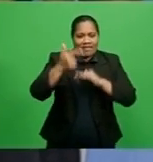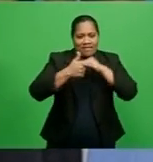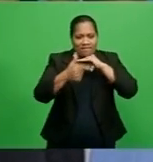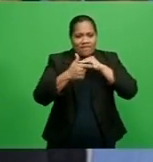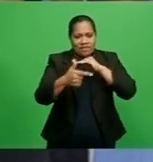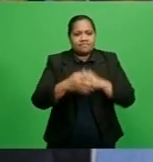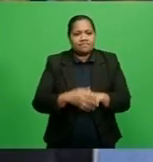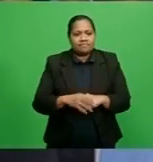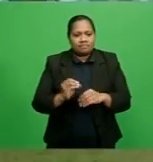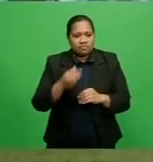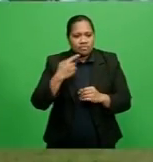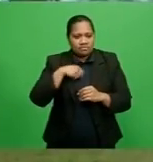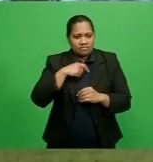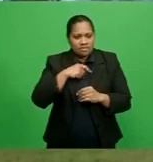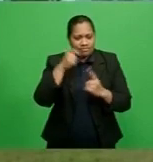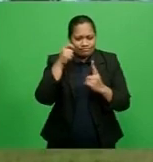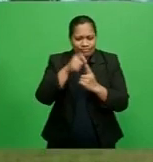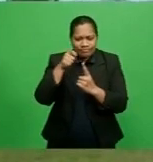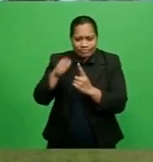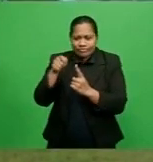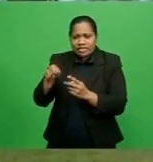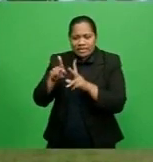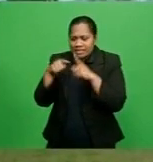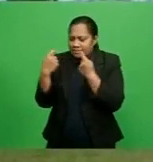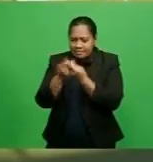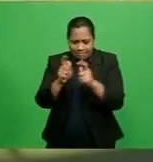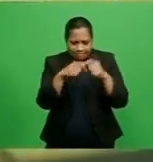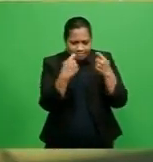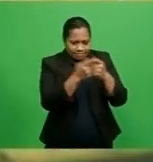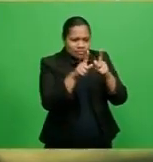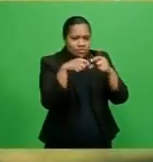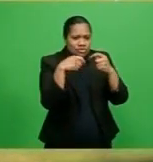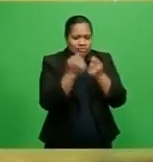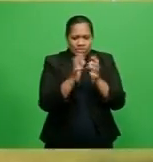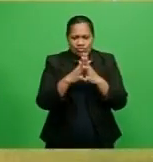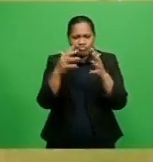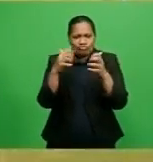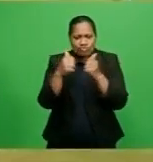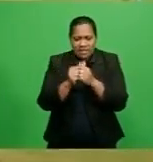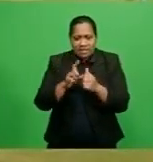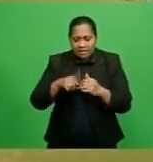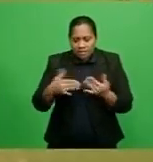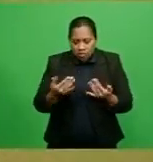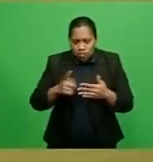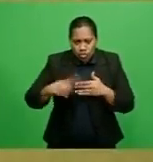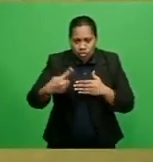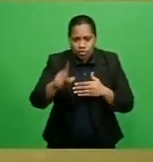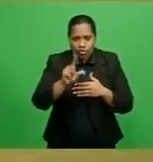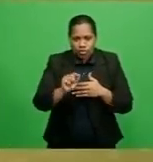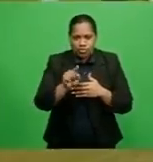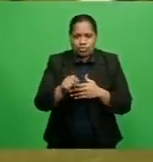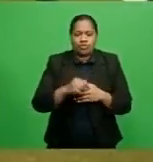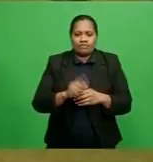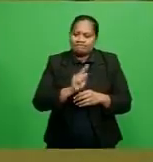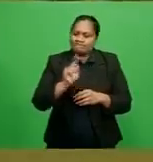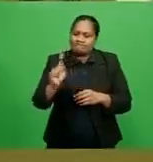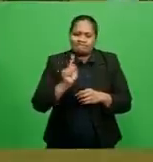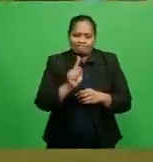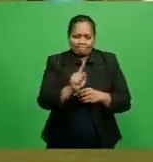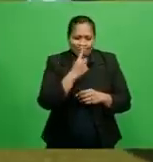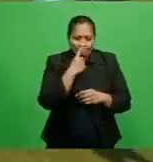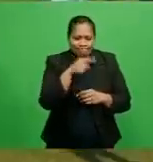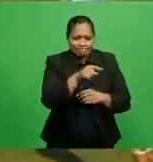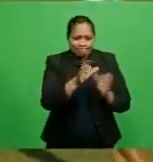in all the teams over the last 2 weekends. We'd like to continue to do that. Suva players like Elia Dhanakaivata, Absalom Evota, and